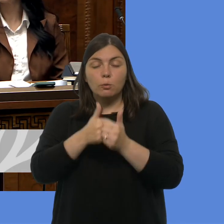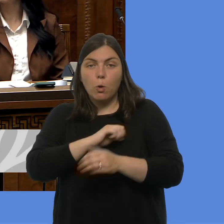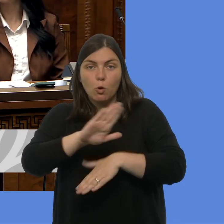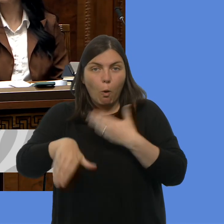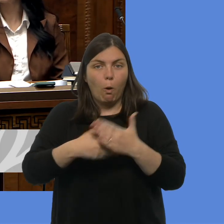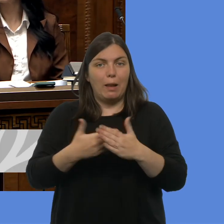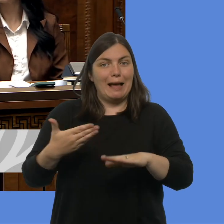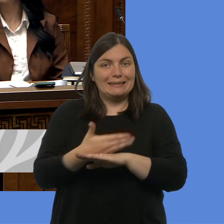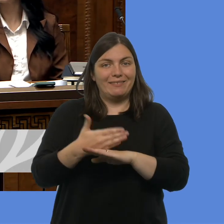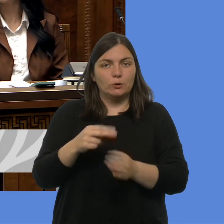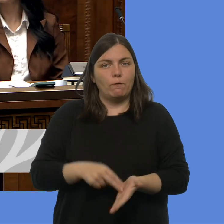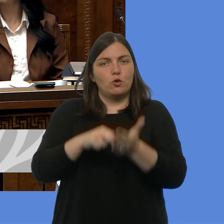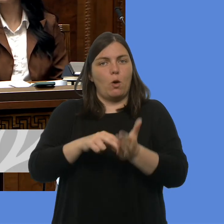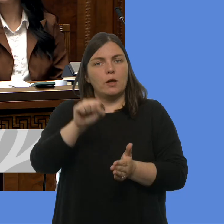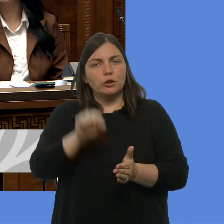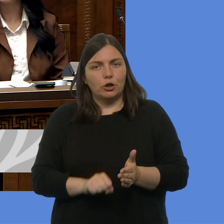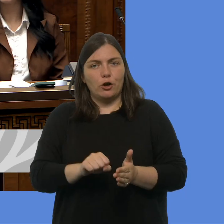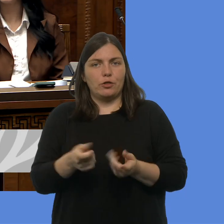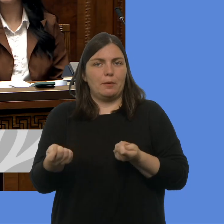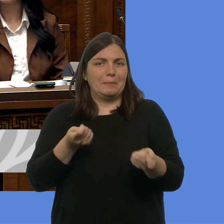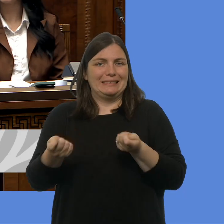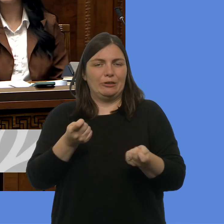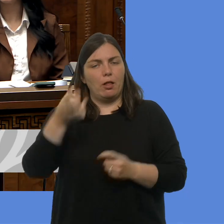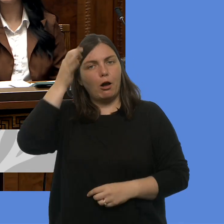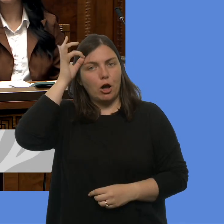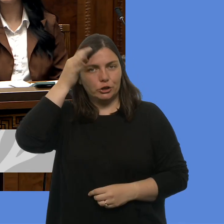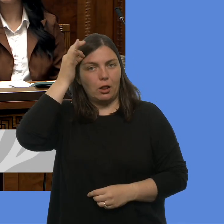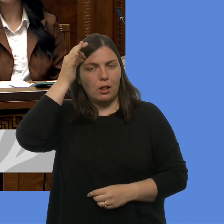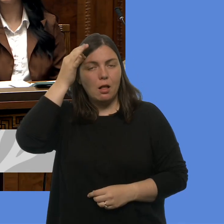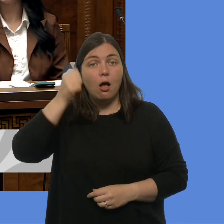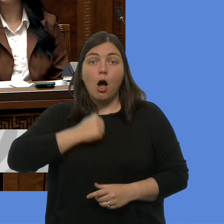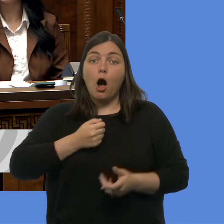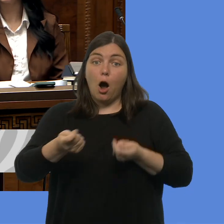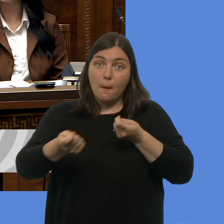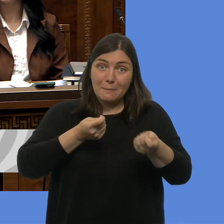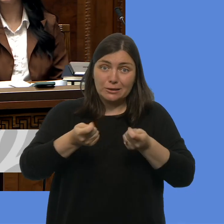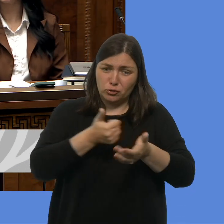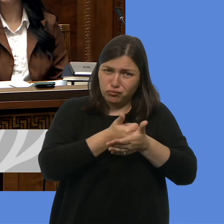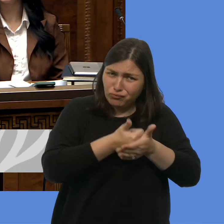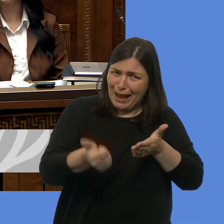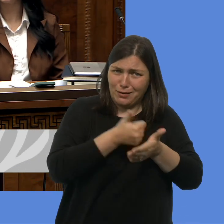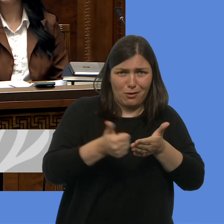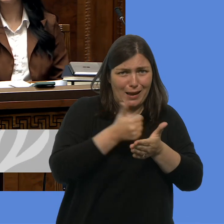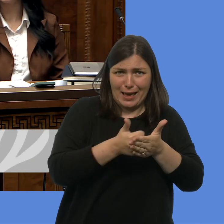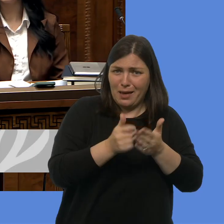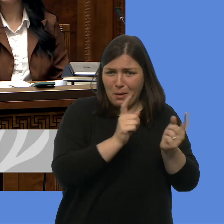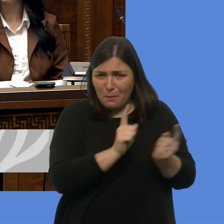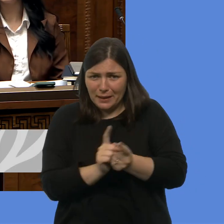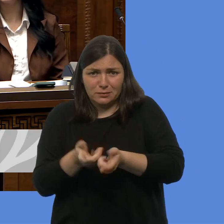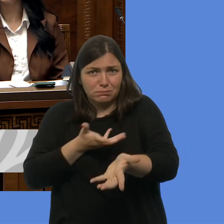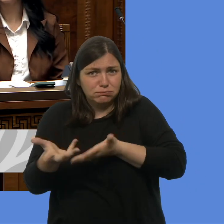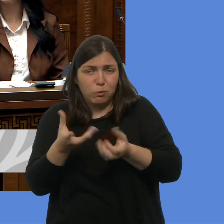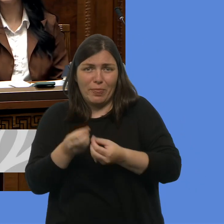The North-South structures are fully operational, with ministers regularly meeting with their counterparts in the Irish Government to take forward activity which benefits both